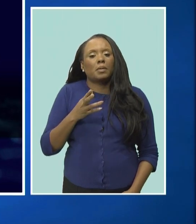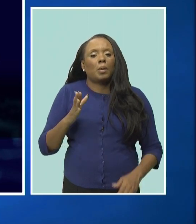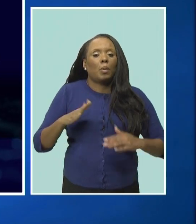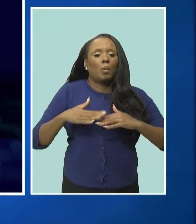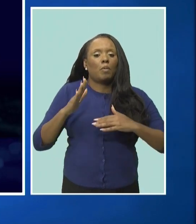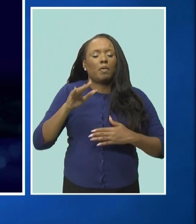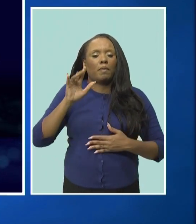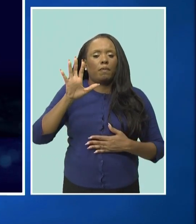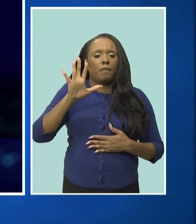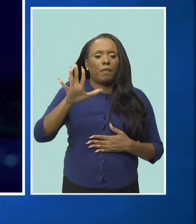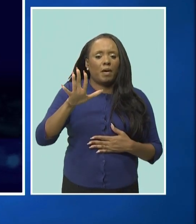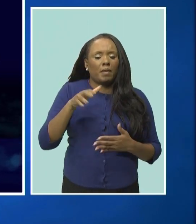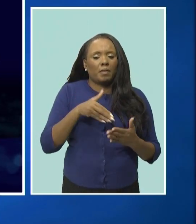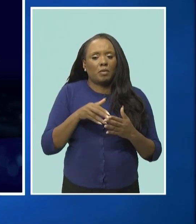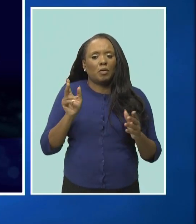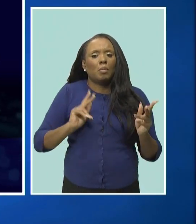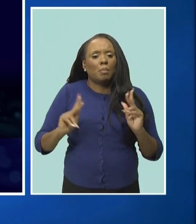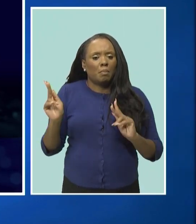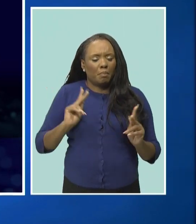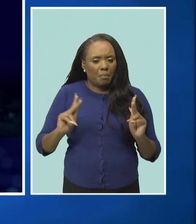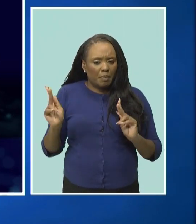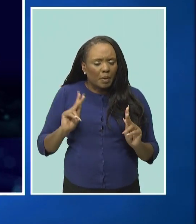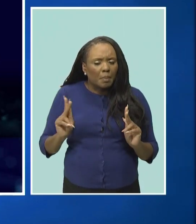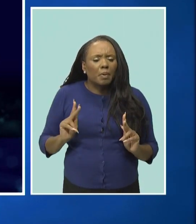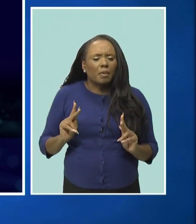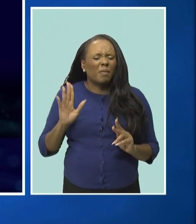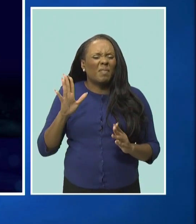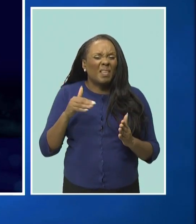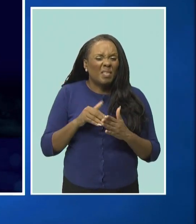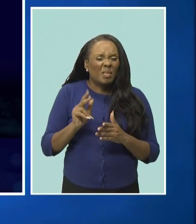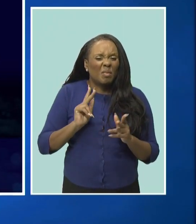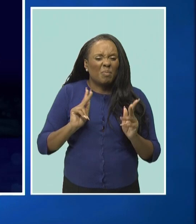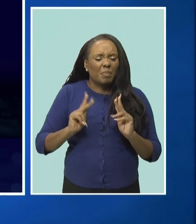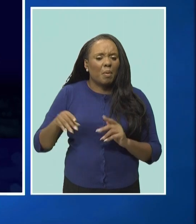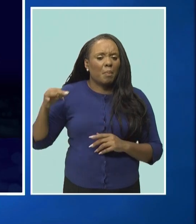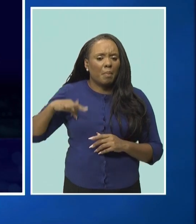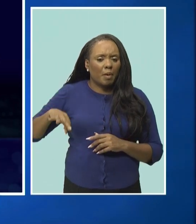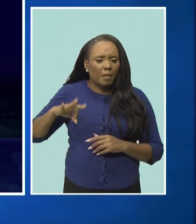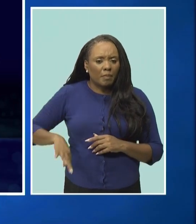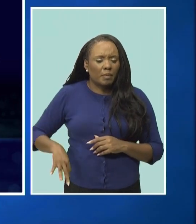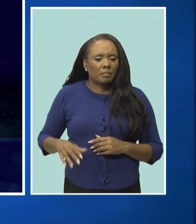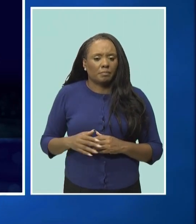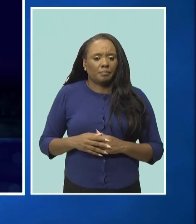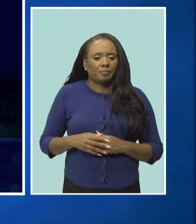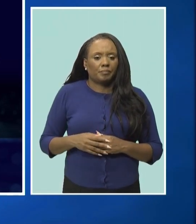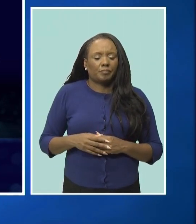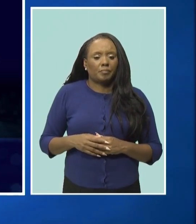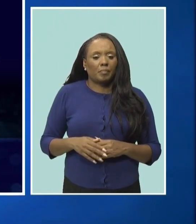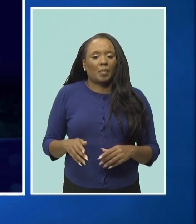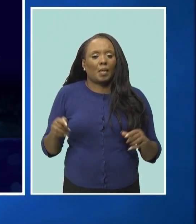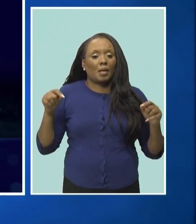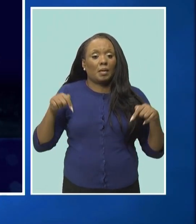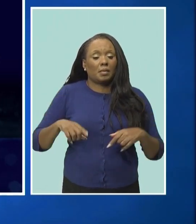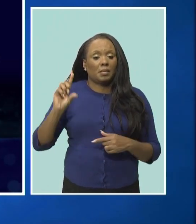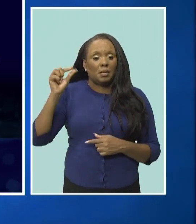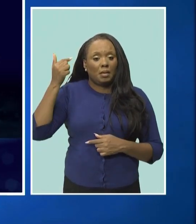totaling $23.8 million. And this is for the period April to November. In fact, this government should be proud to say that they have